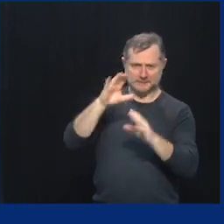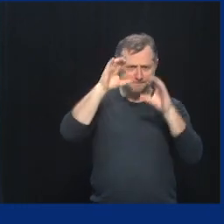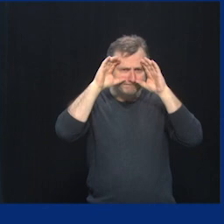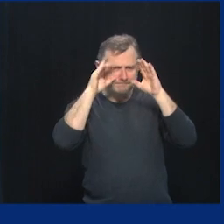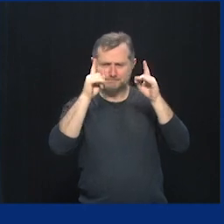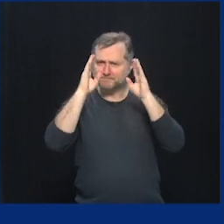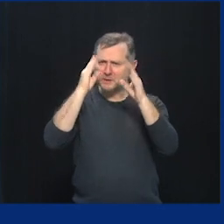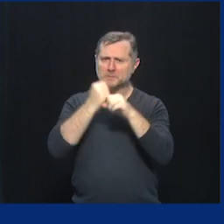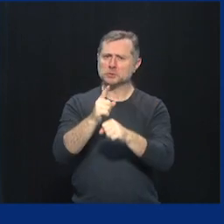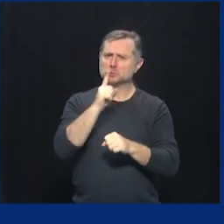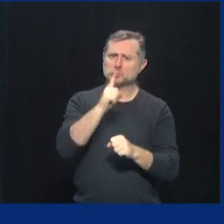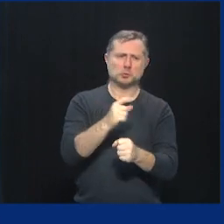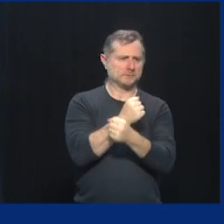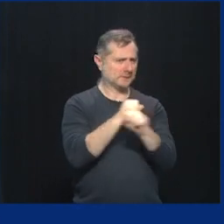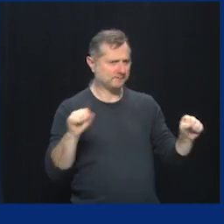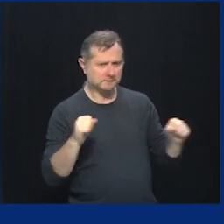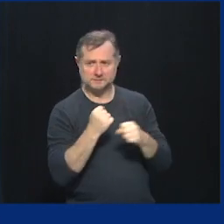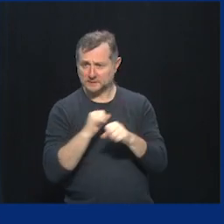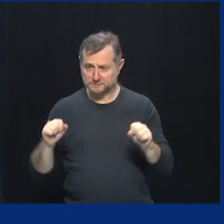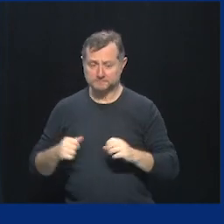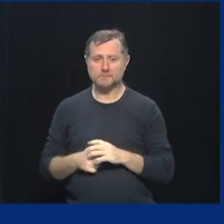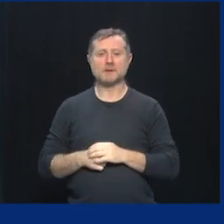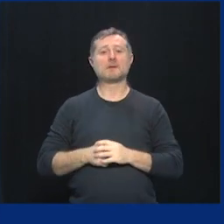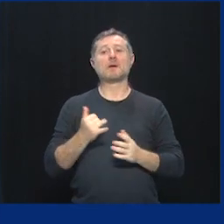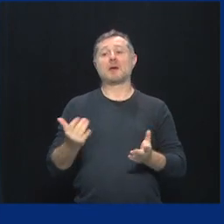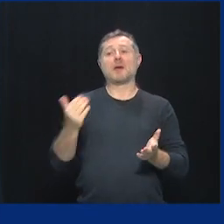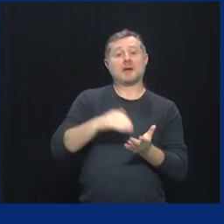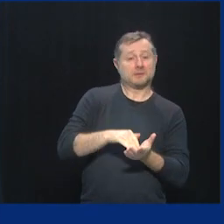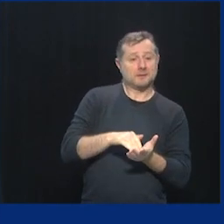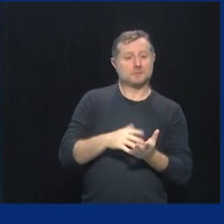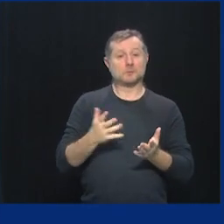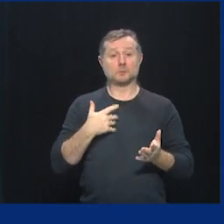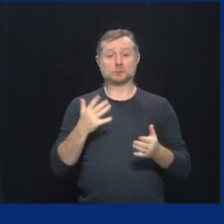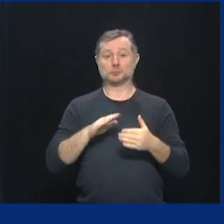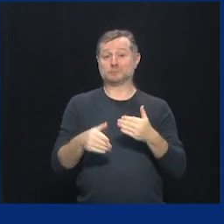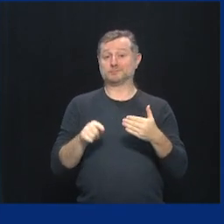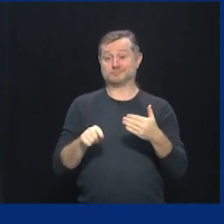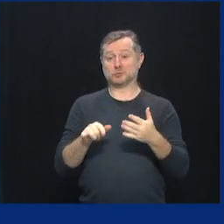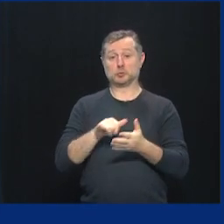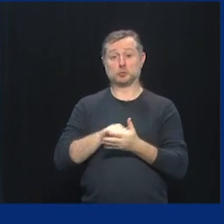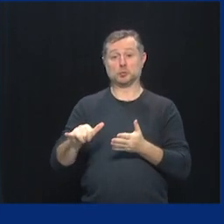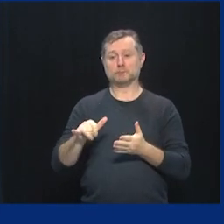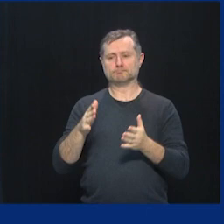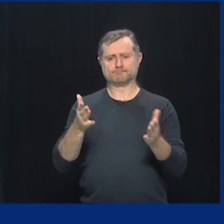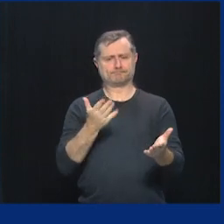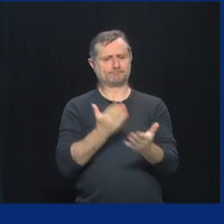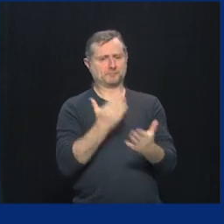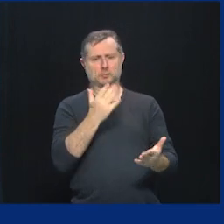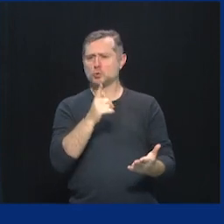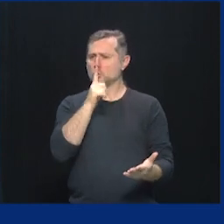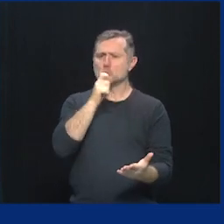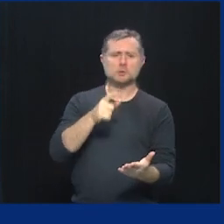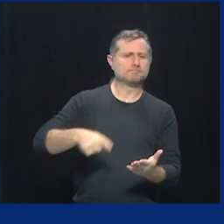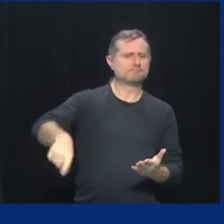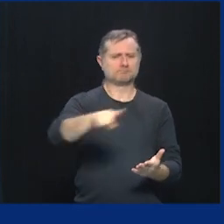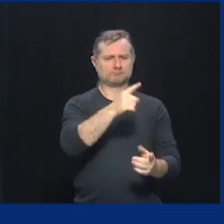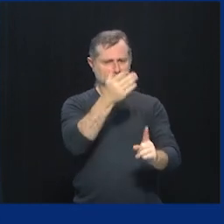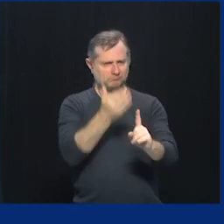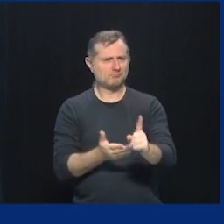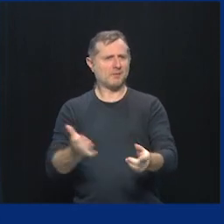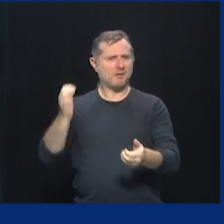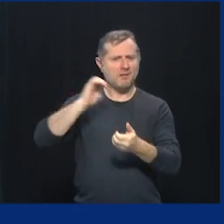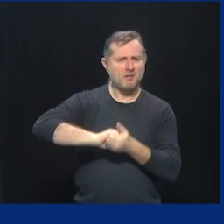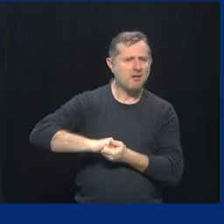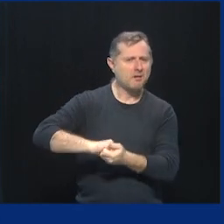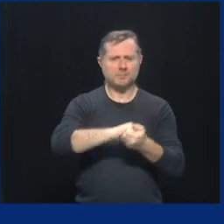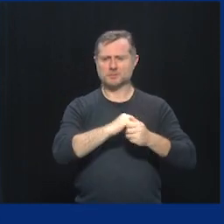I want to conclude by saying, once again, New Yorkers show what they're made out of. The collaboration that was going on, the constant